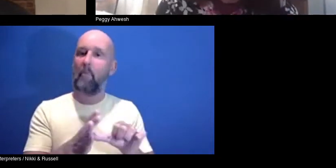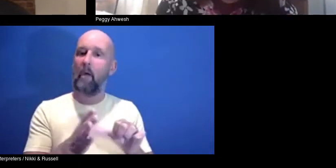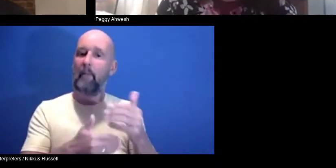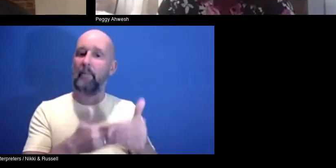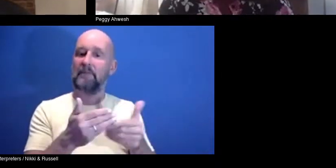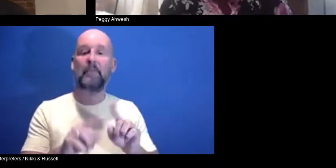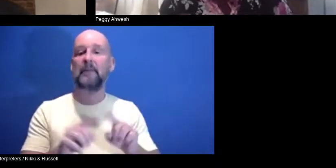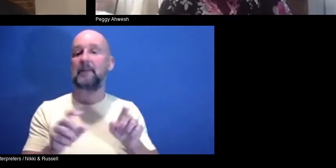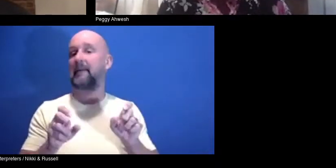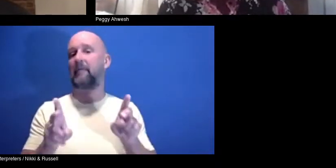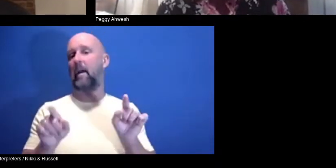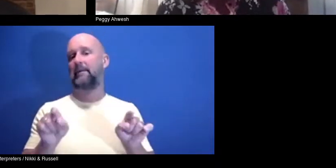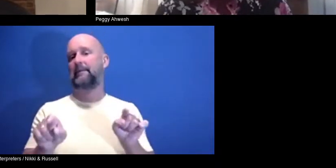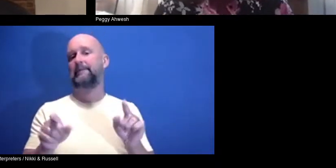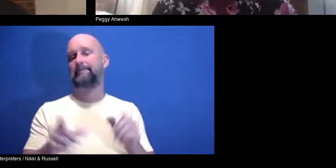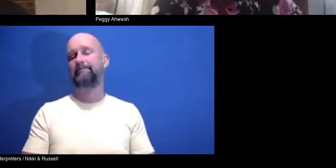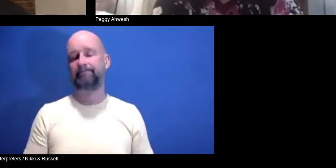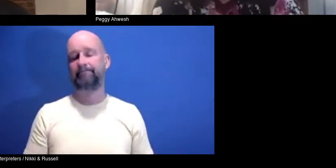different ways.